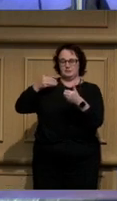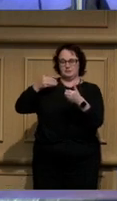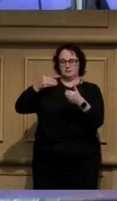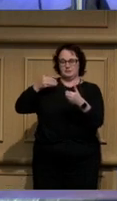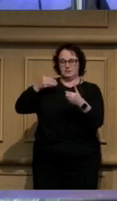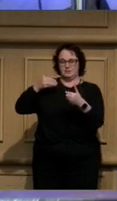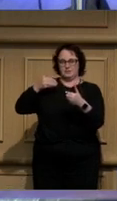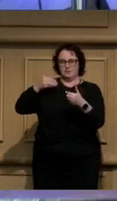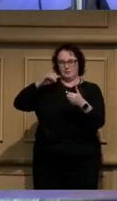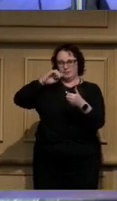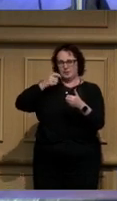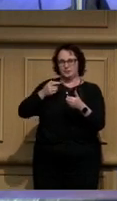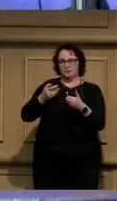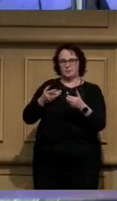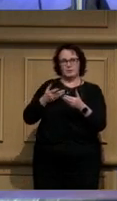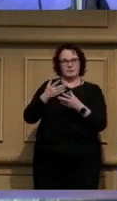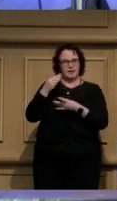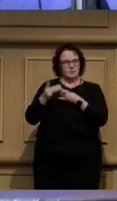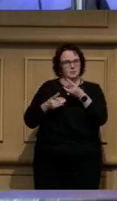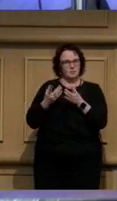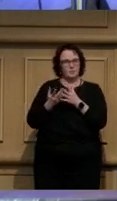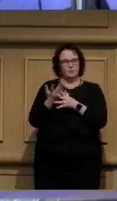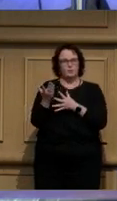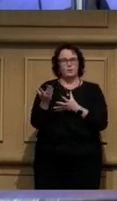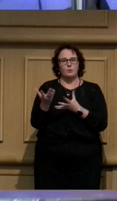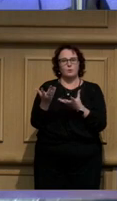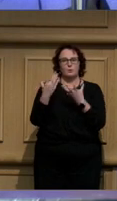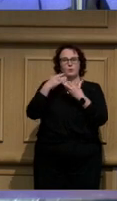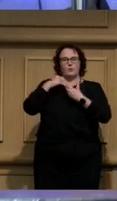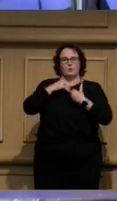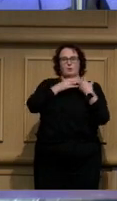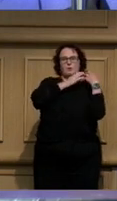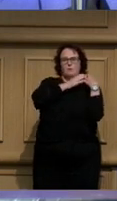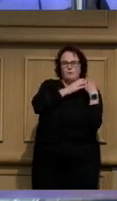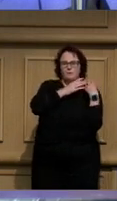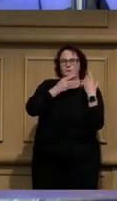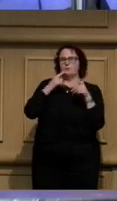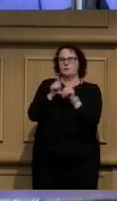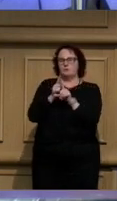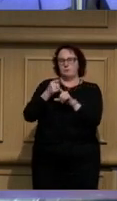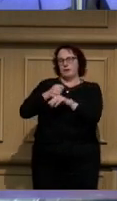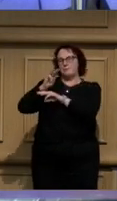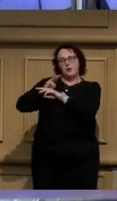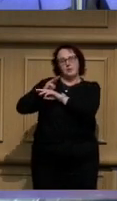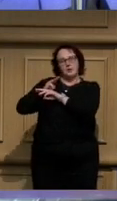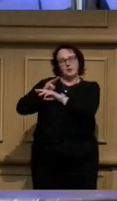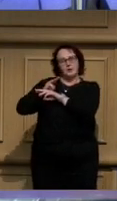carrying what you're going through yourself, you're also carrying what your parents carried. So, for example, my mother would have come up through De Valera.